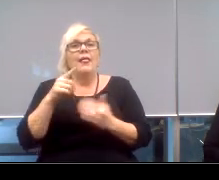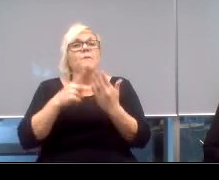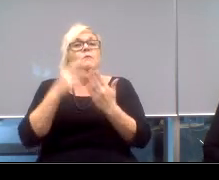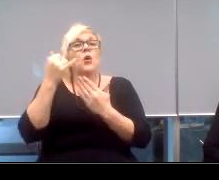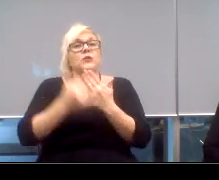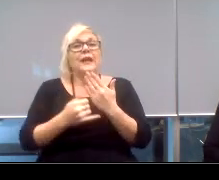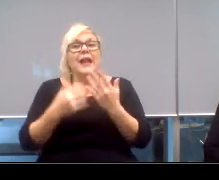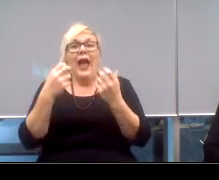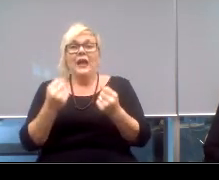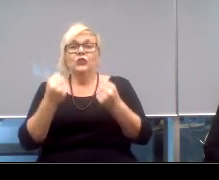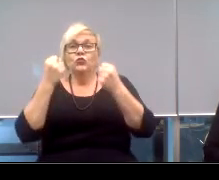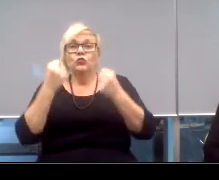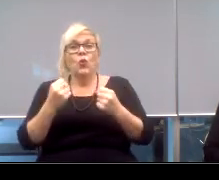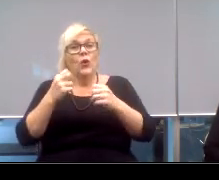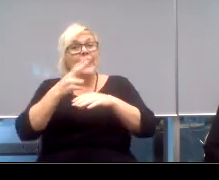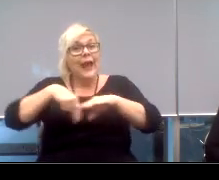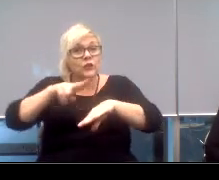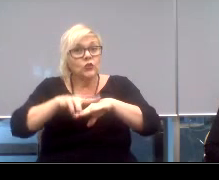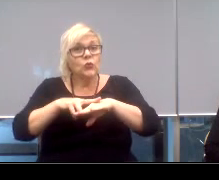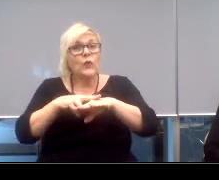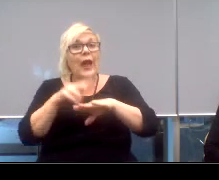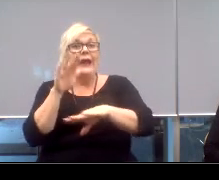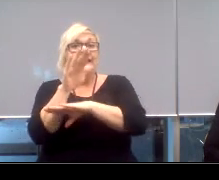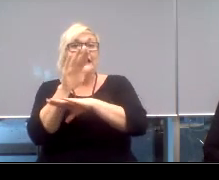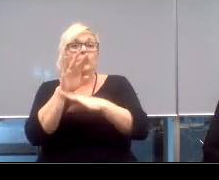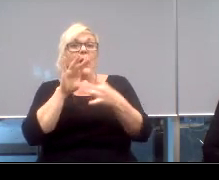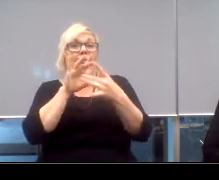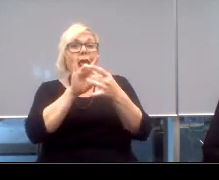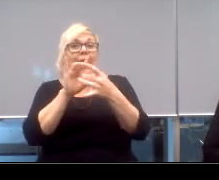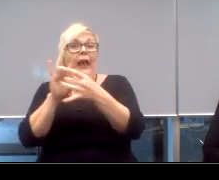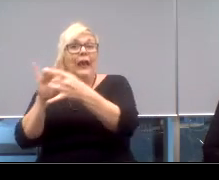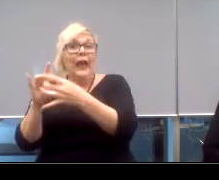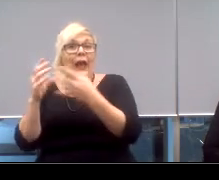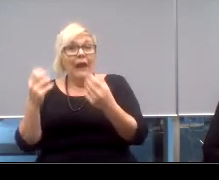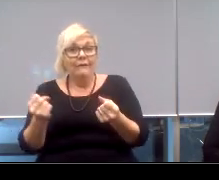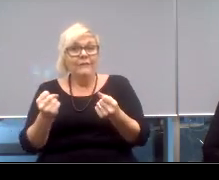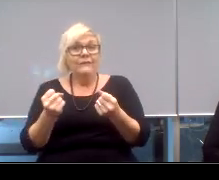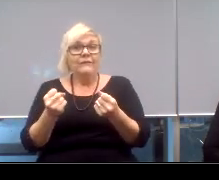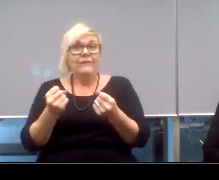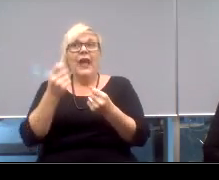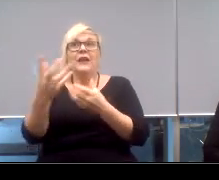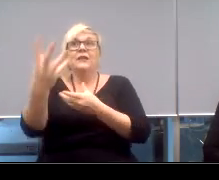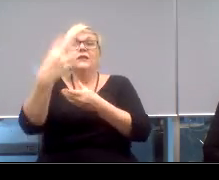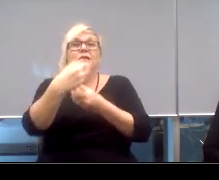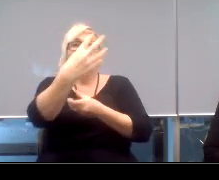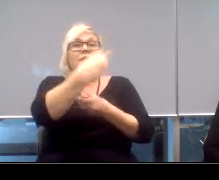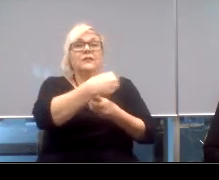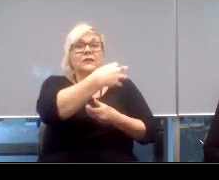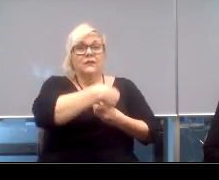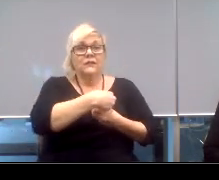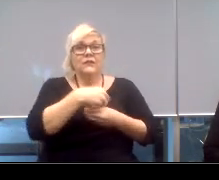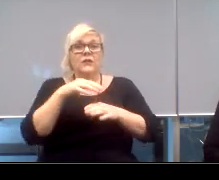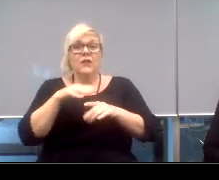extensive national and indeed international links and reach, and this is growing daily.